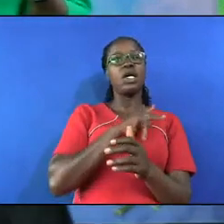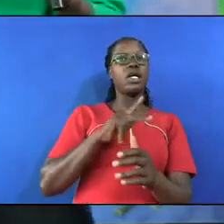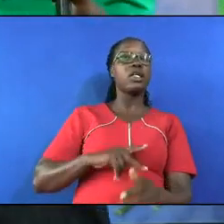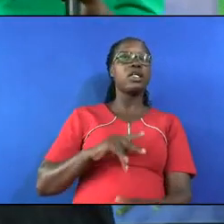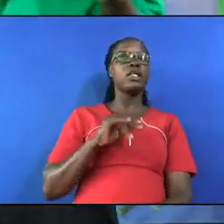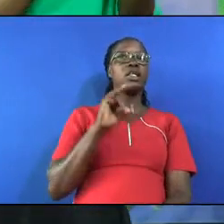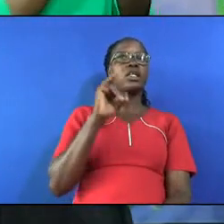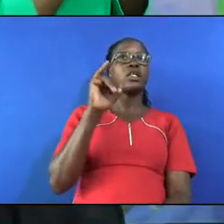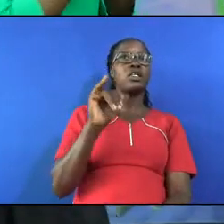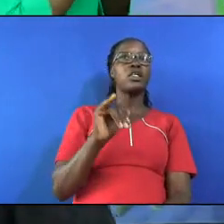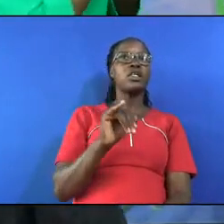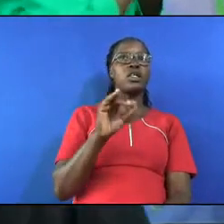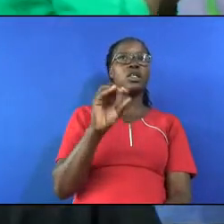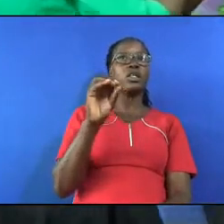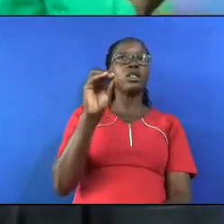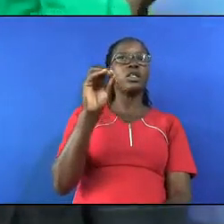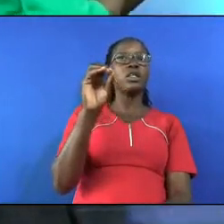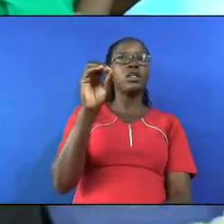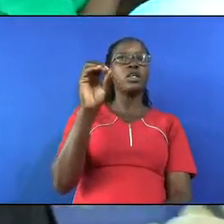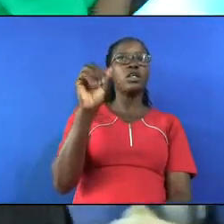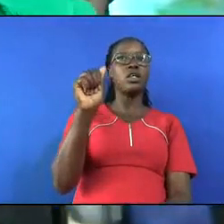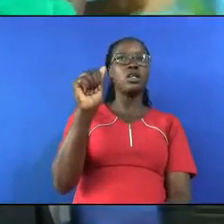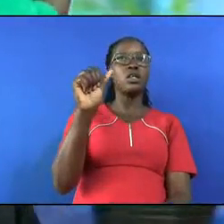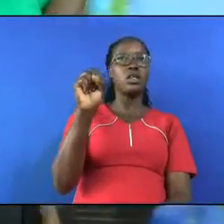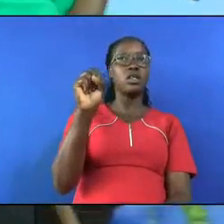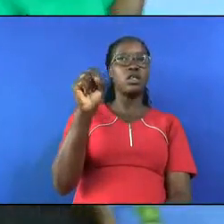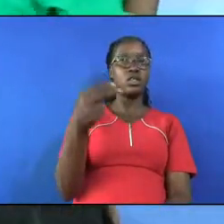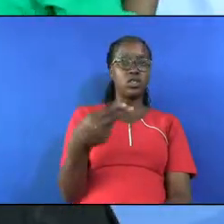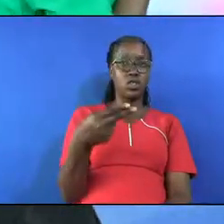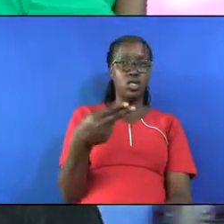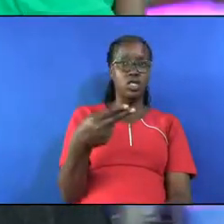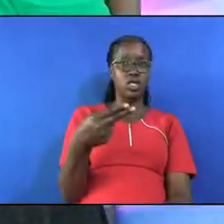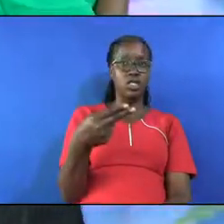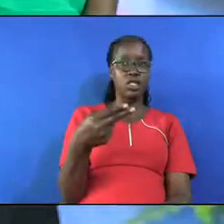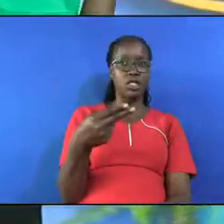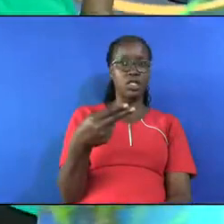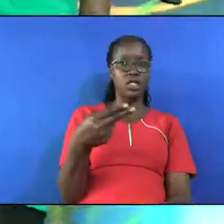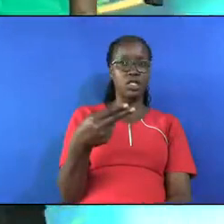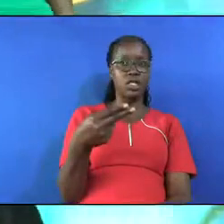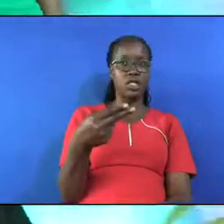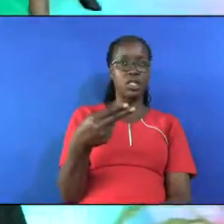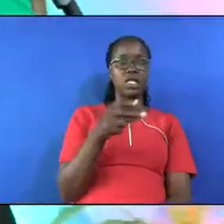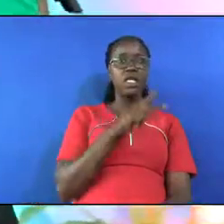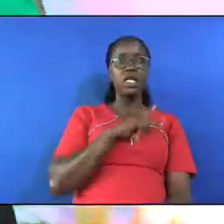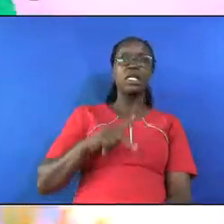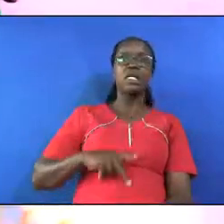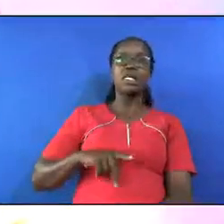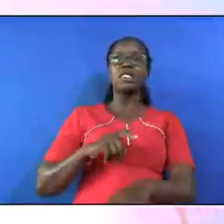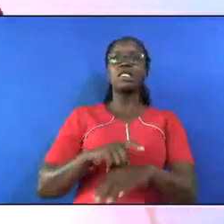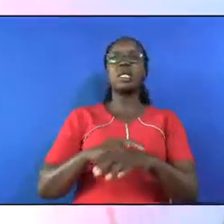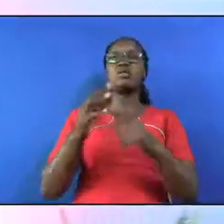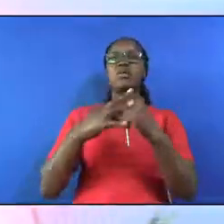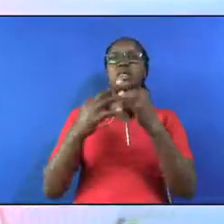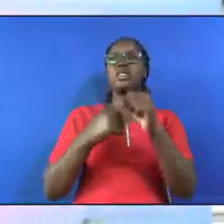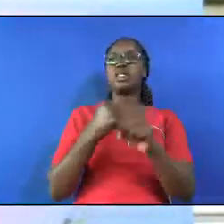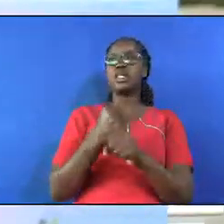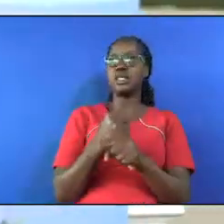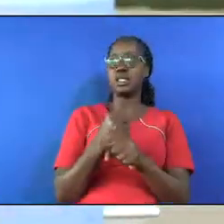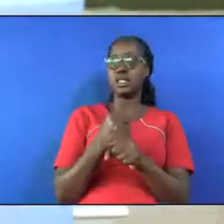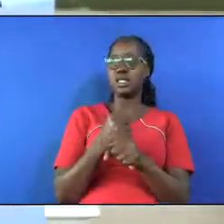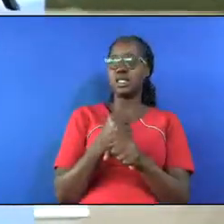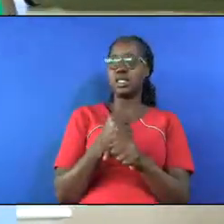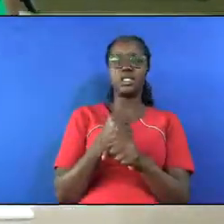Joash, children, hello? Hello? King Joash was a king at how many years was